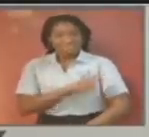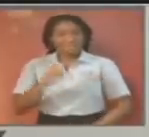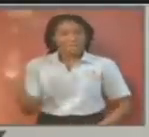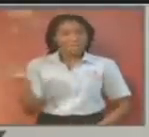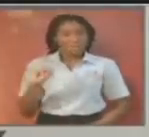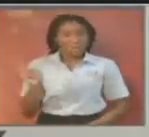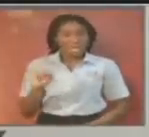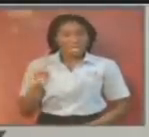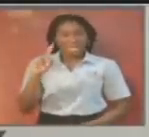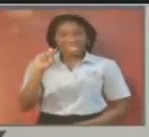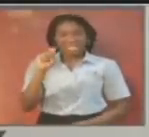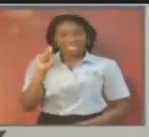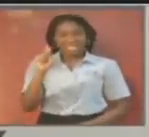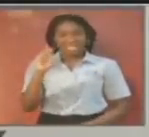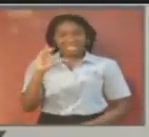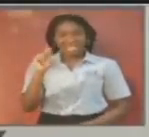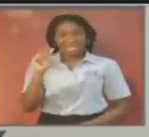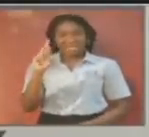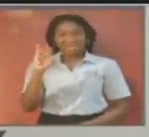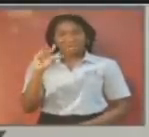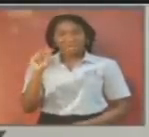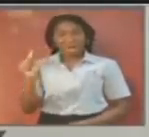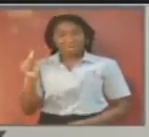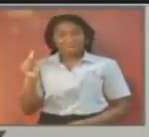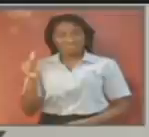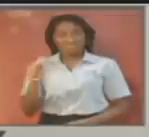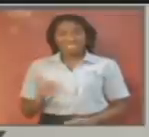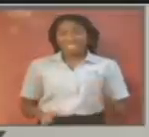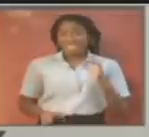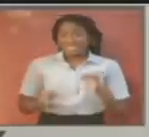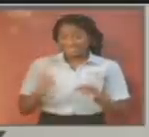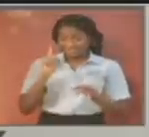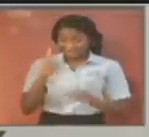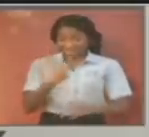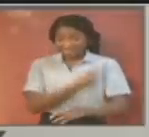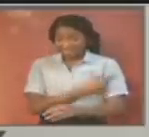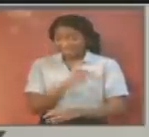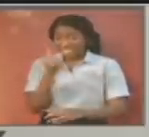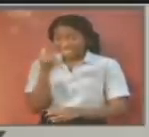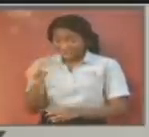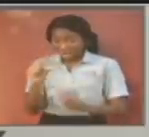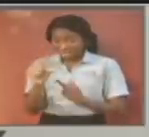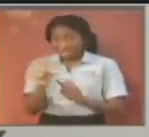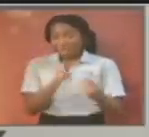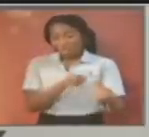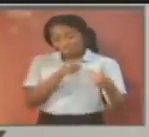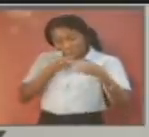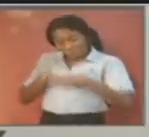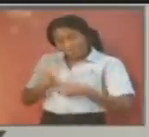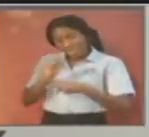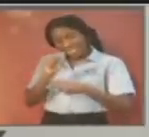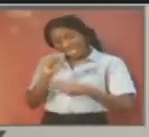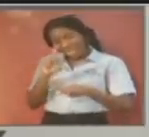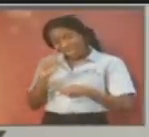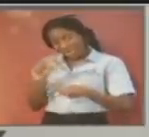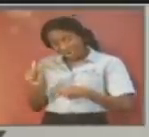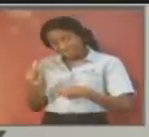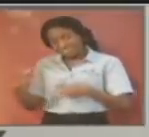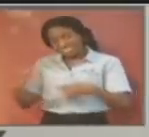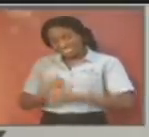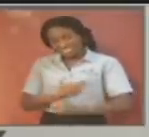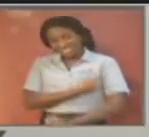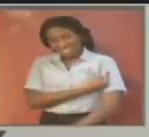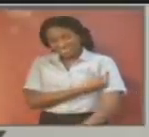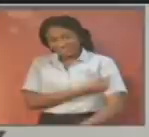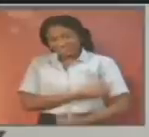Tacarigua. If you got your first dose at Tacarigua Racket Center, your second dose will be done there also. Our